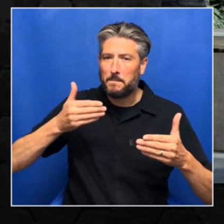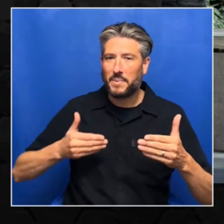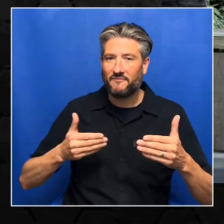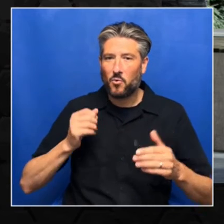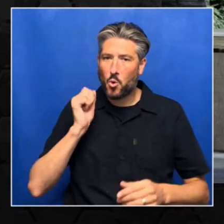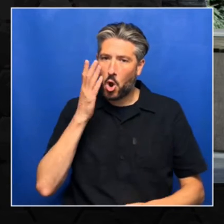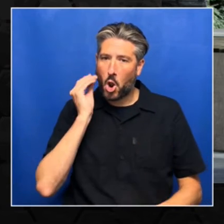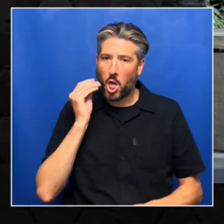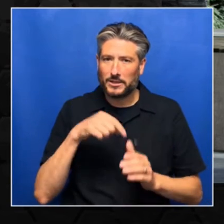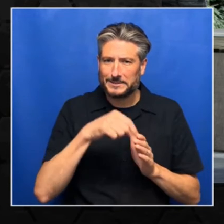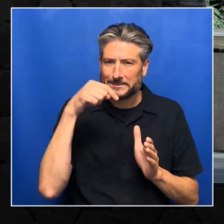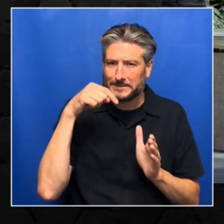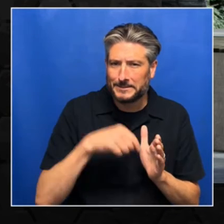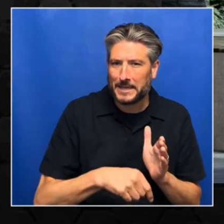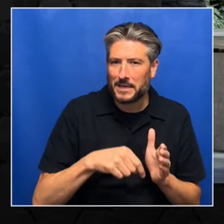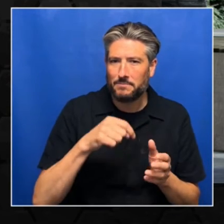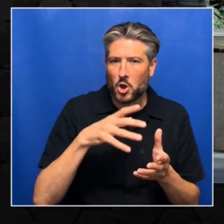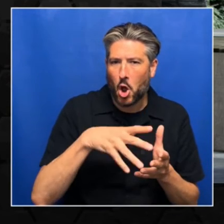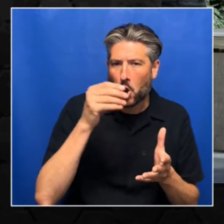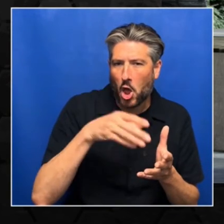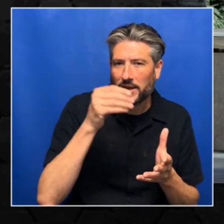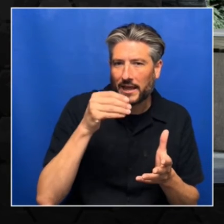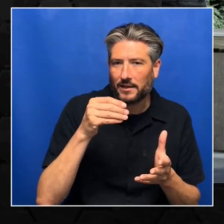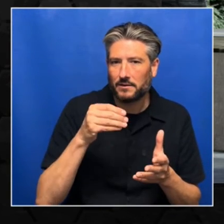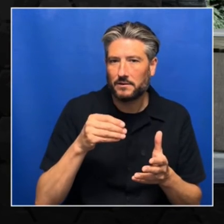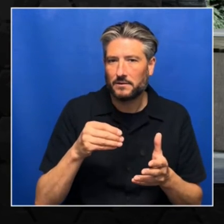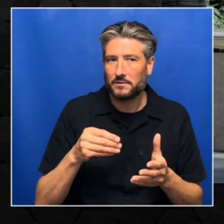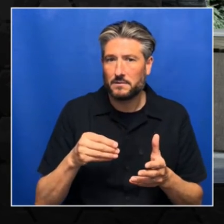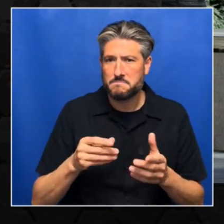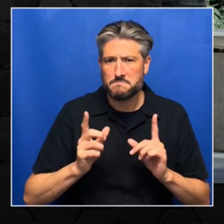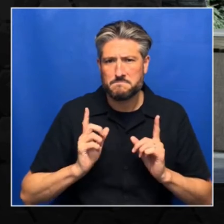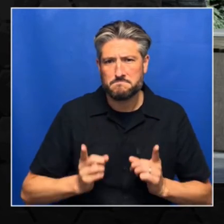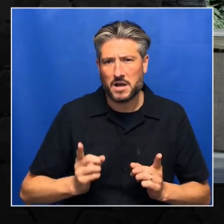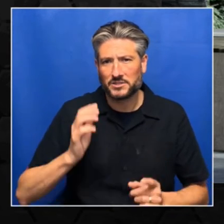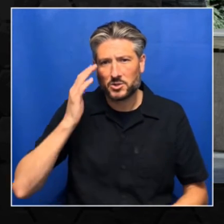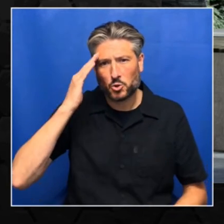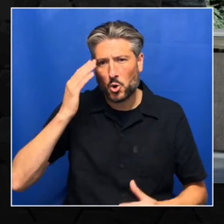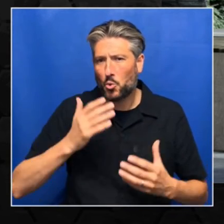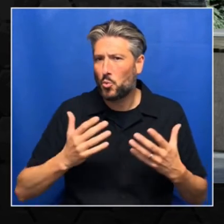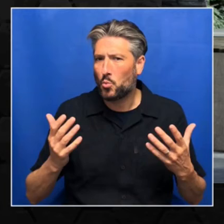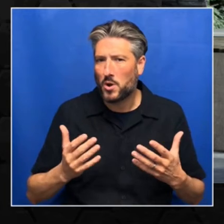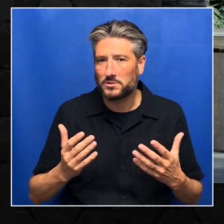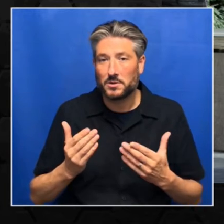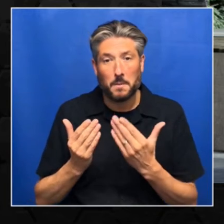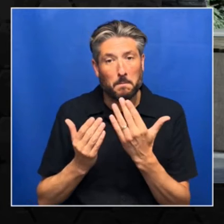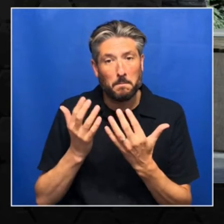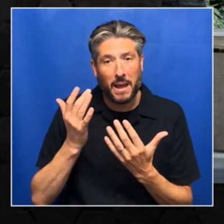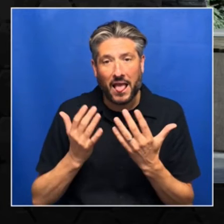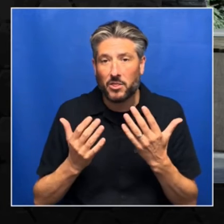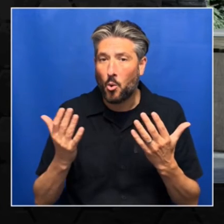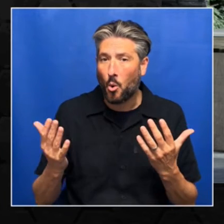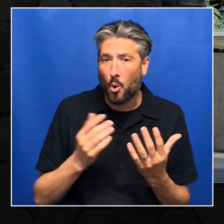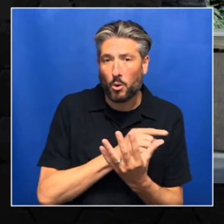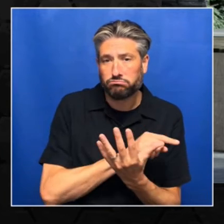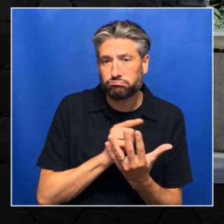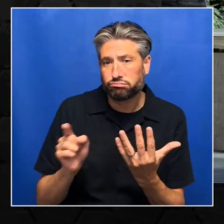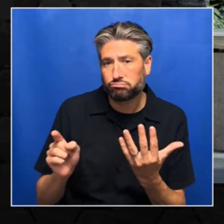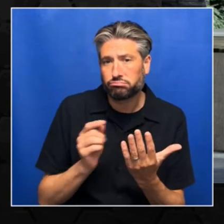start? From the mathematics? I think that's pretty broad, like what you need to do to